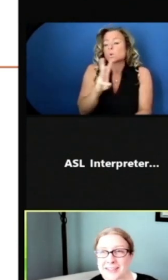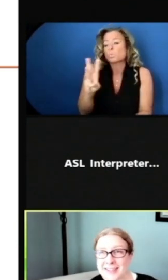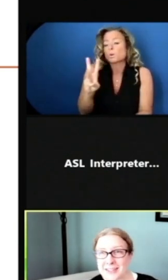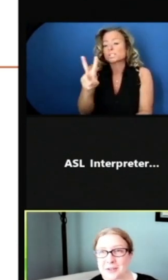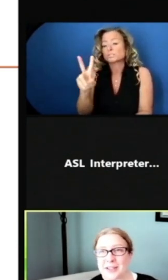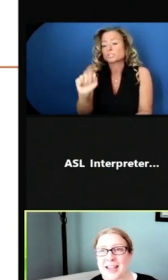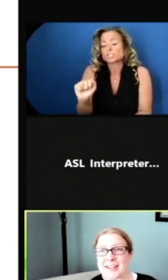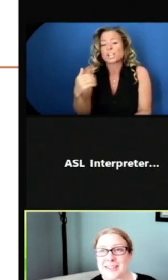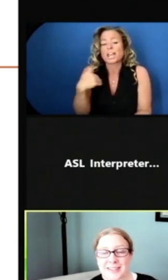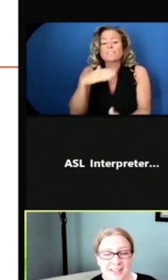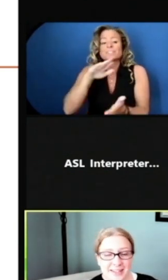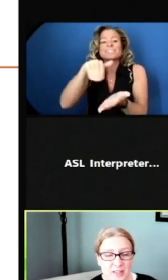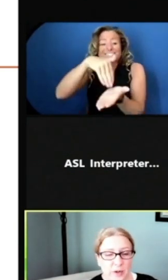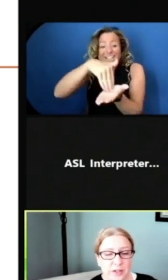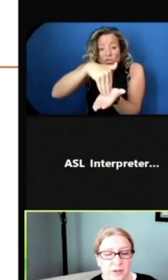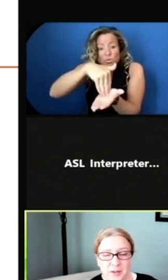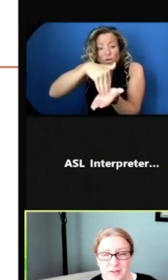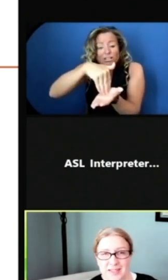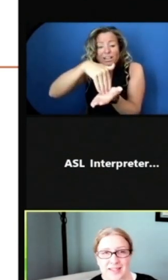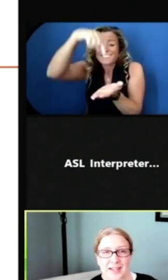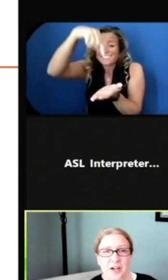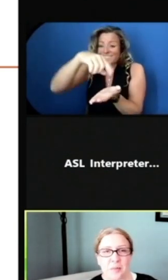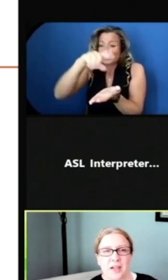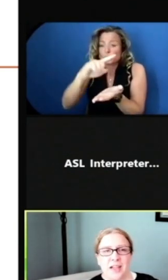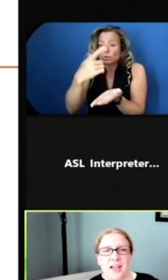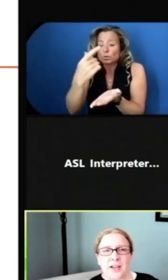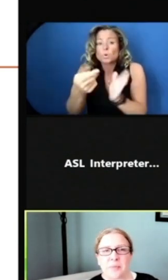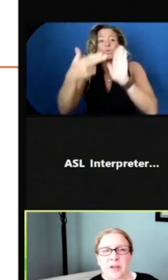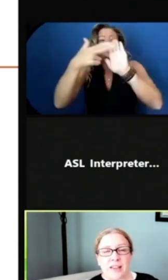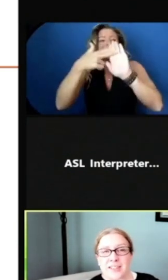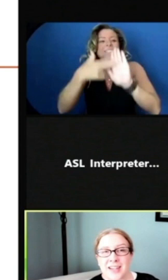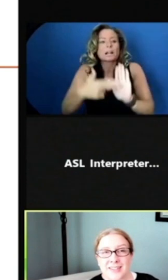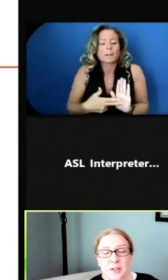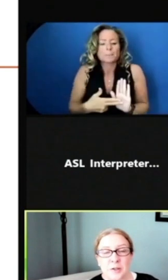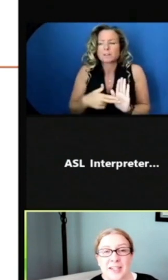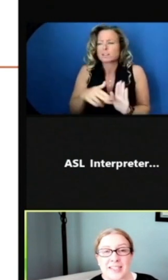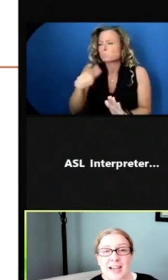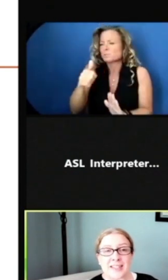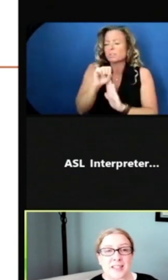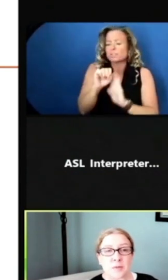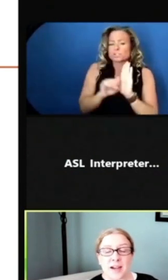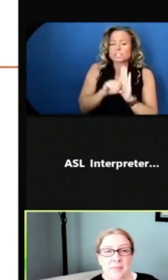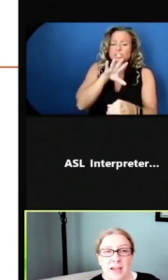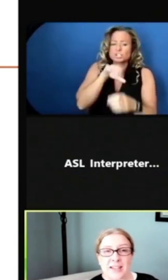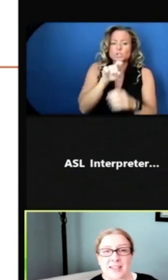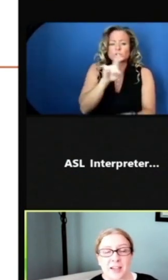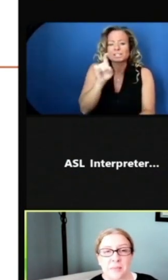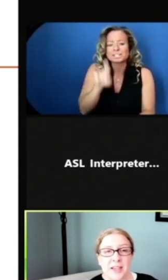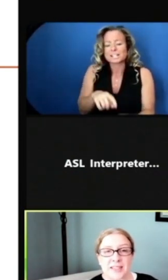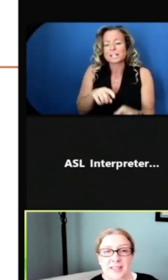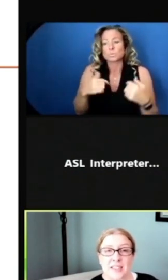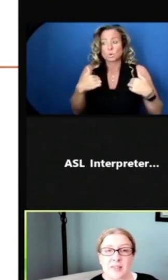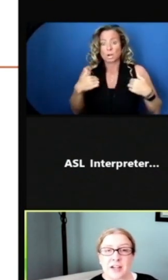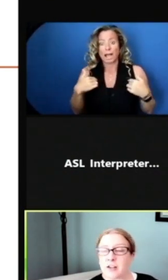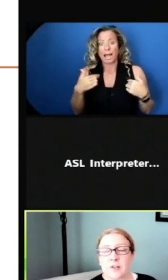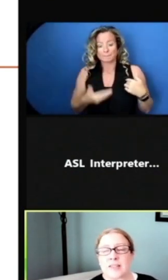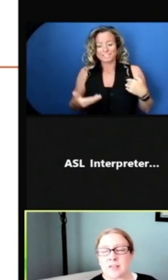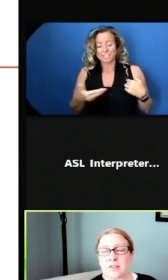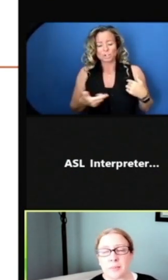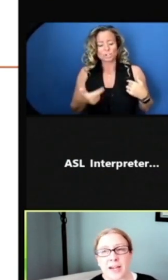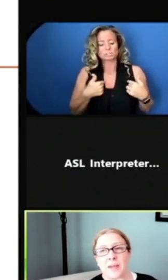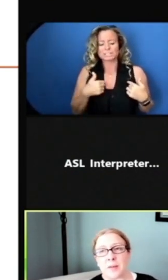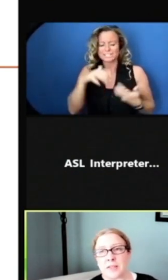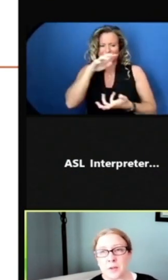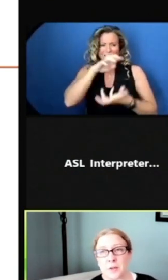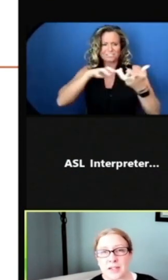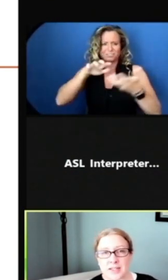of having a centralized, this is where you go to sign up. But other states, including Texas, where I'm at, it's very confusing